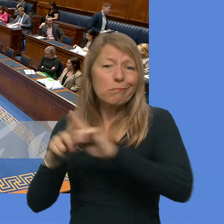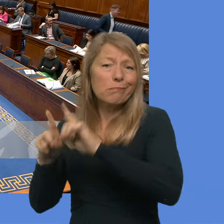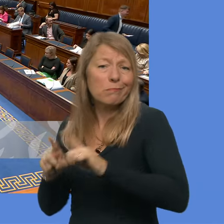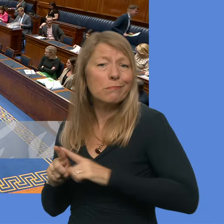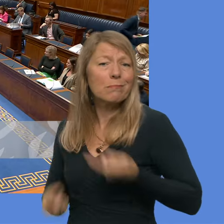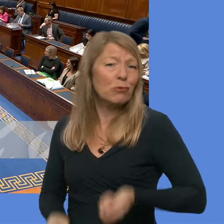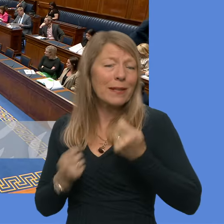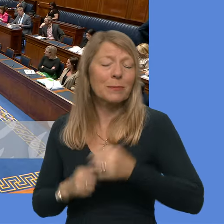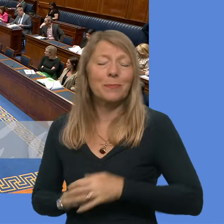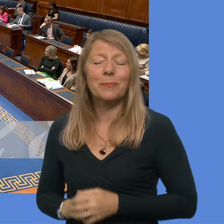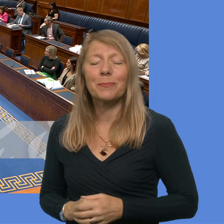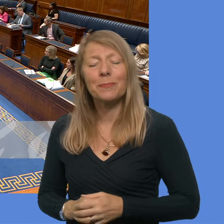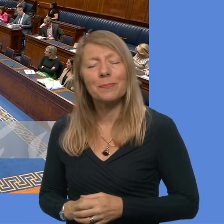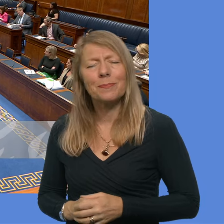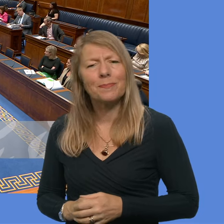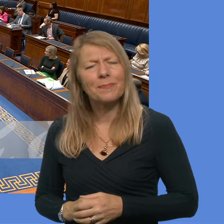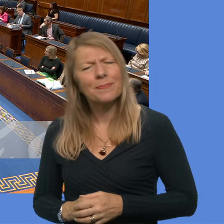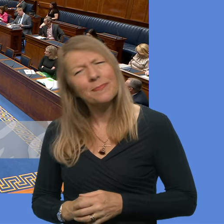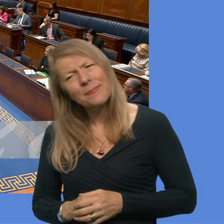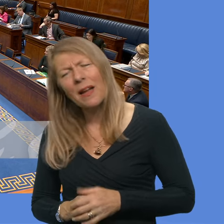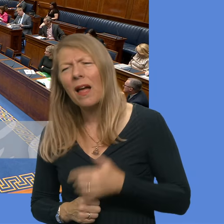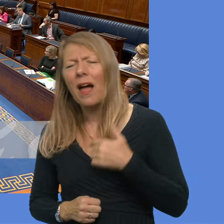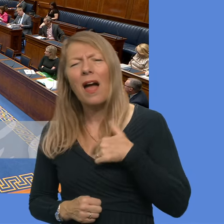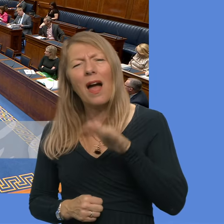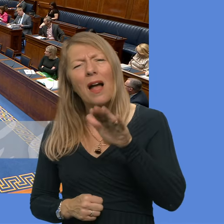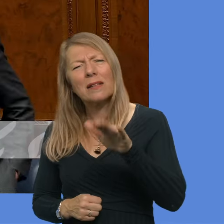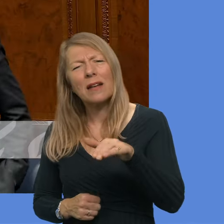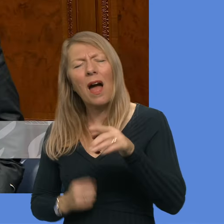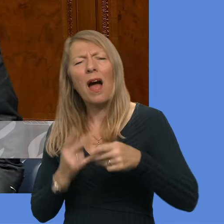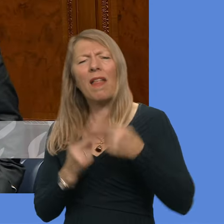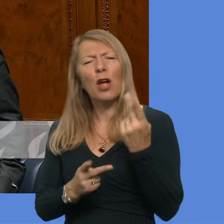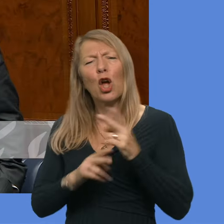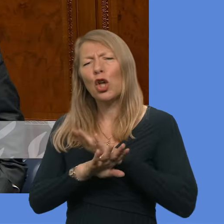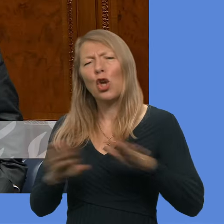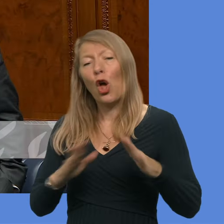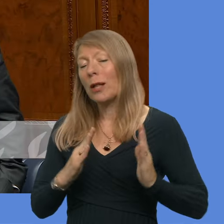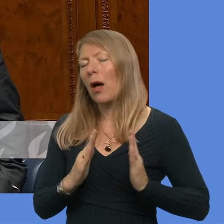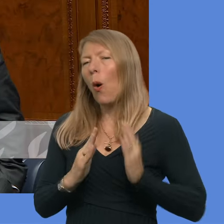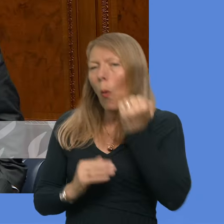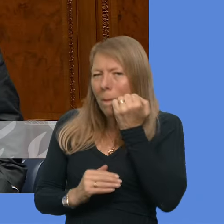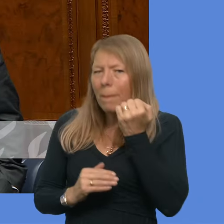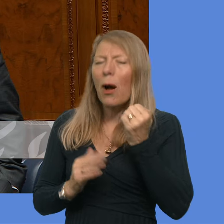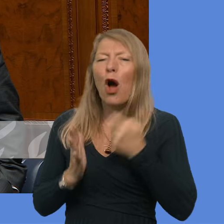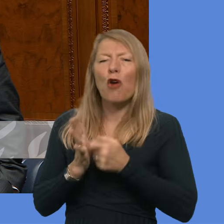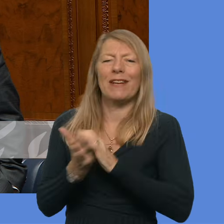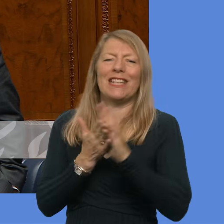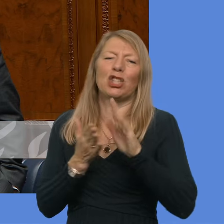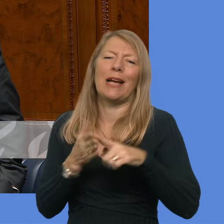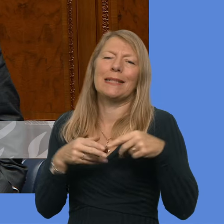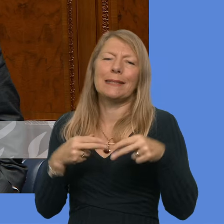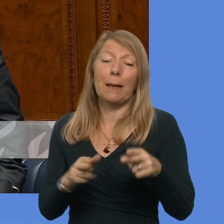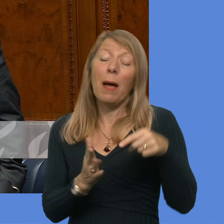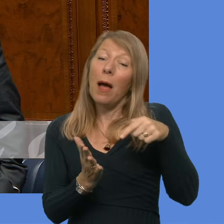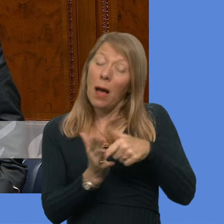ask about another renewable scheme, namely the non-domestic RHI scheme. When can one expect the publication of the consultation